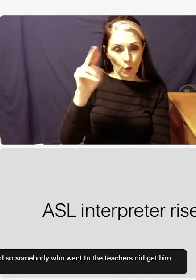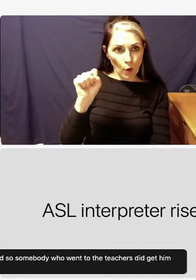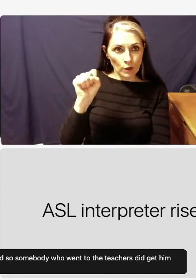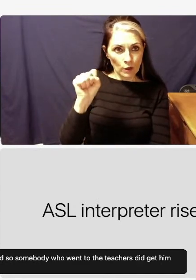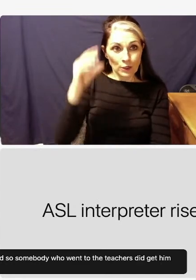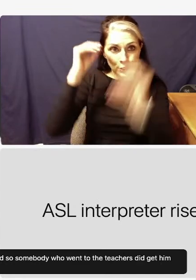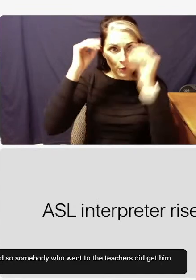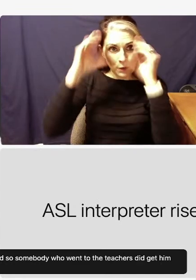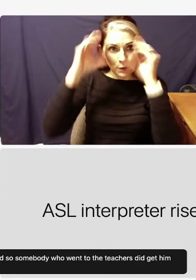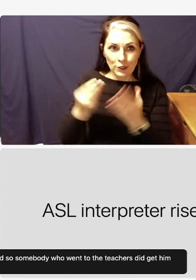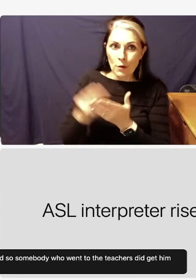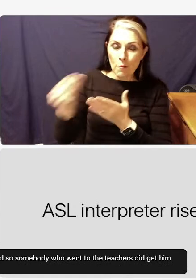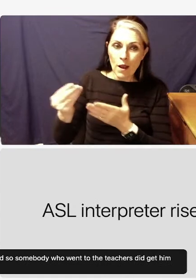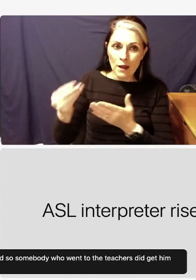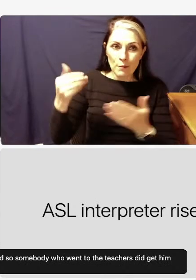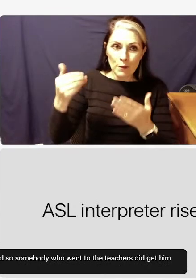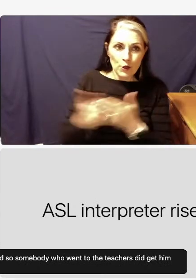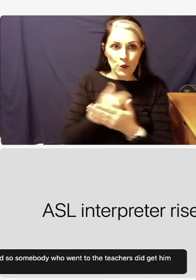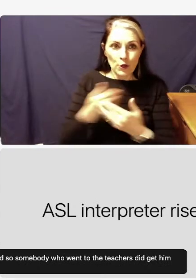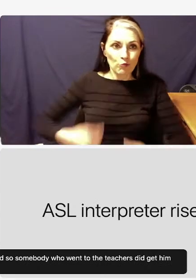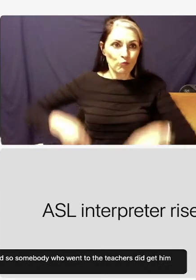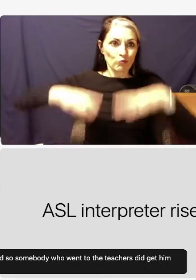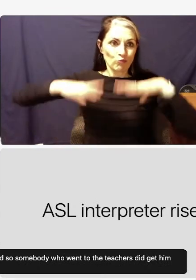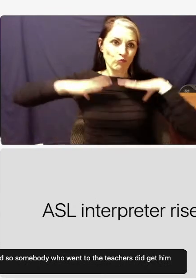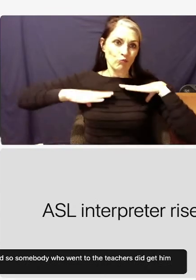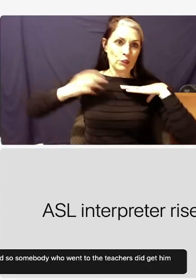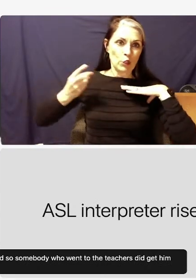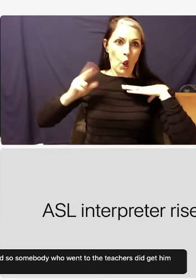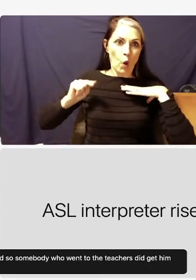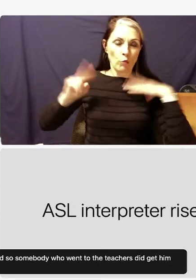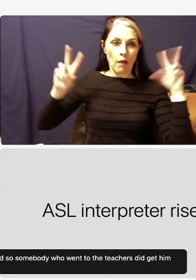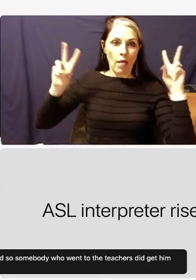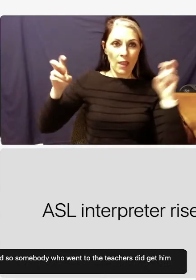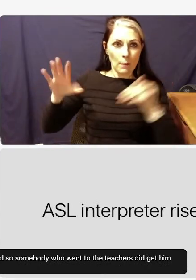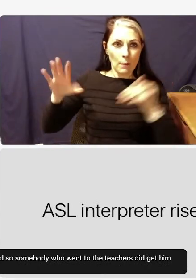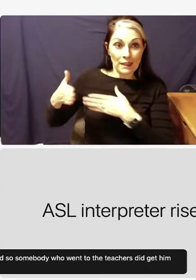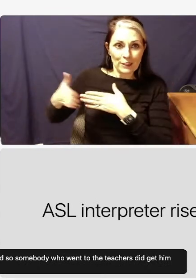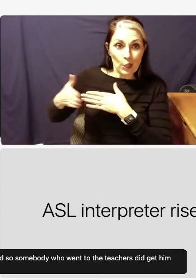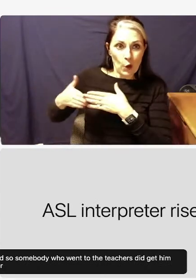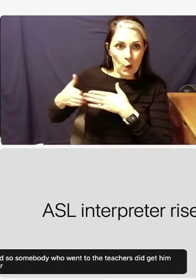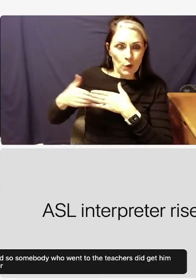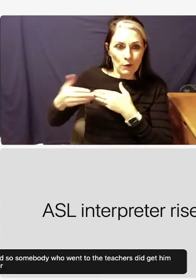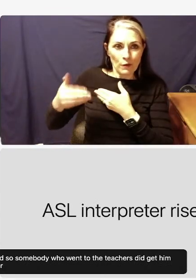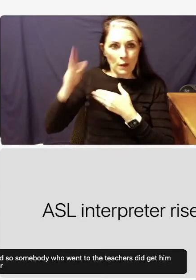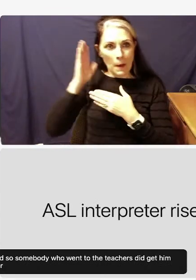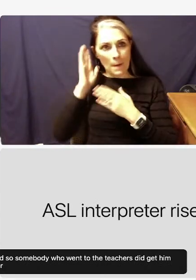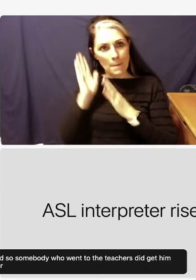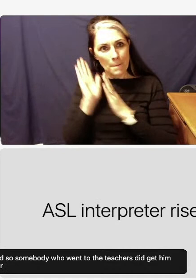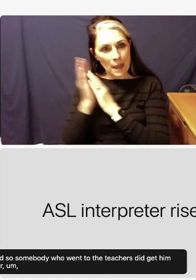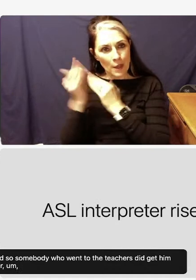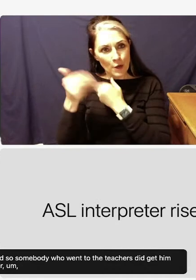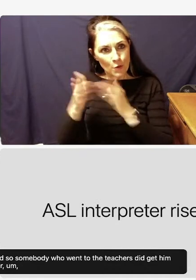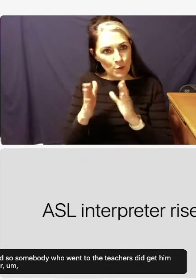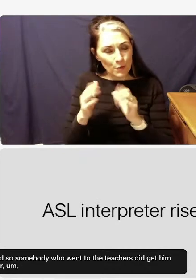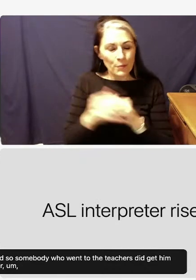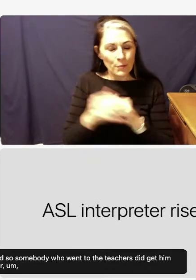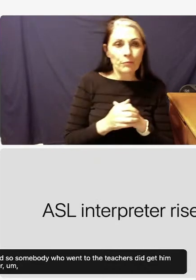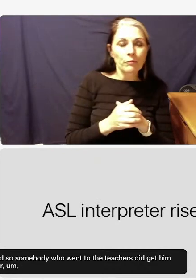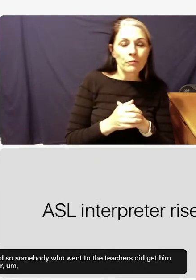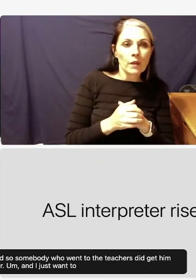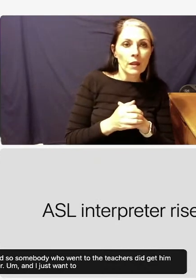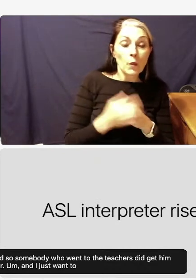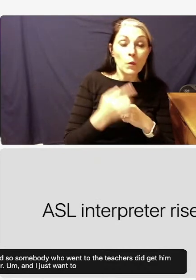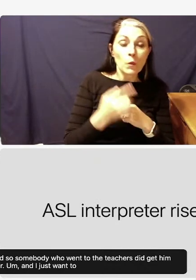he has his own bedspread and his own theme in his corner um okay and i just want to